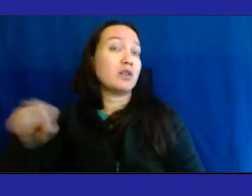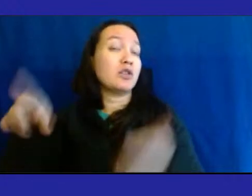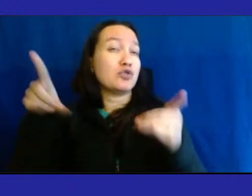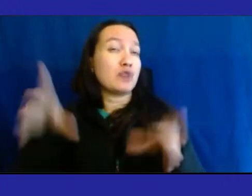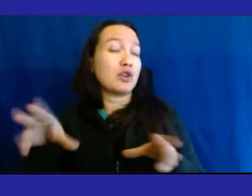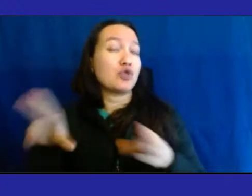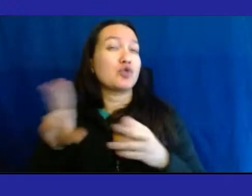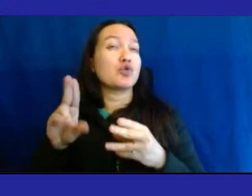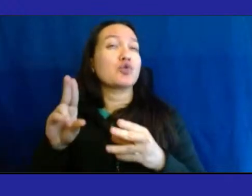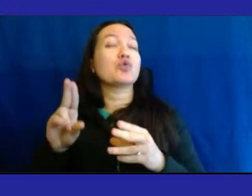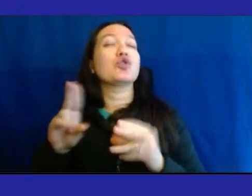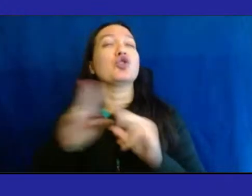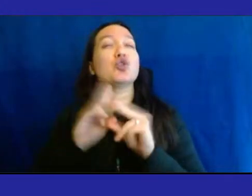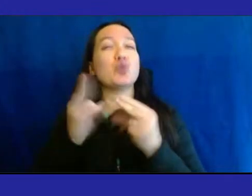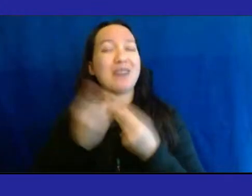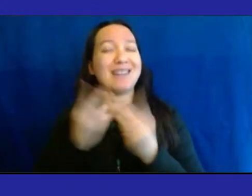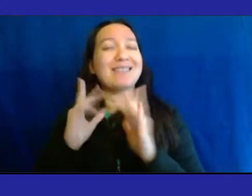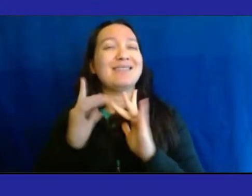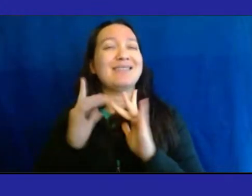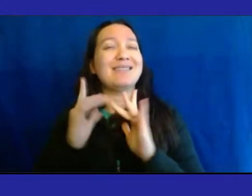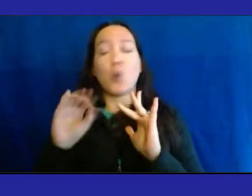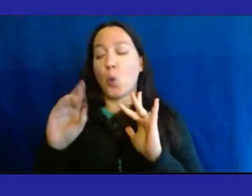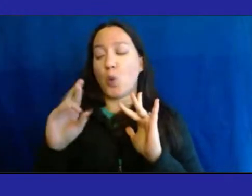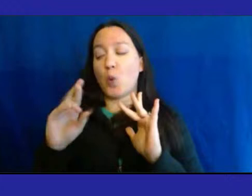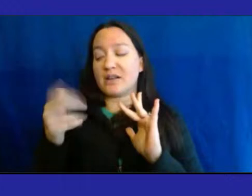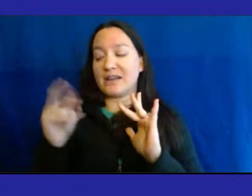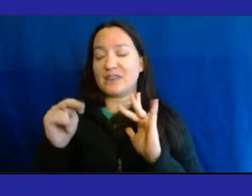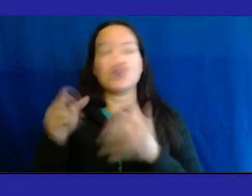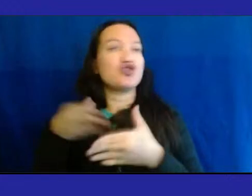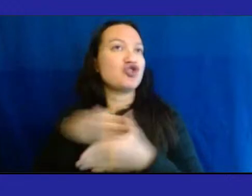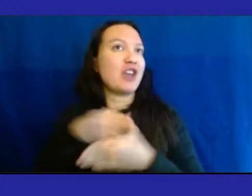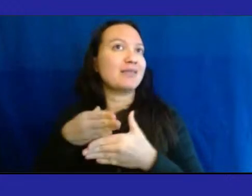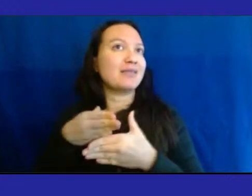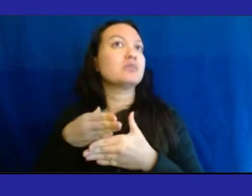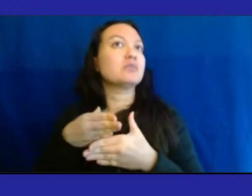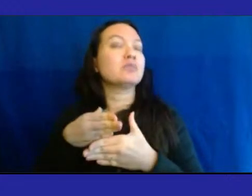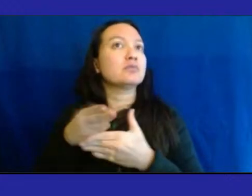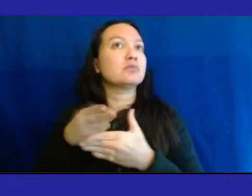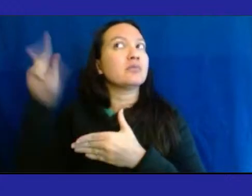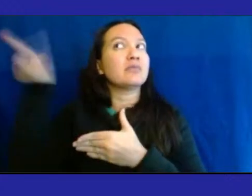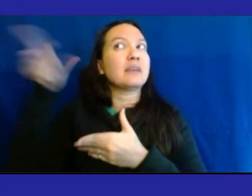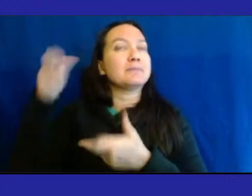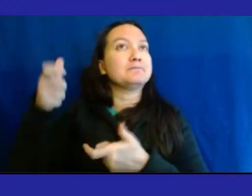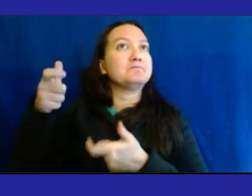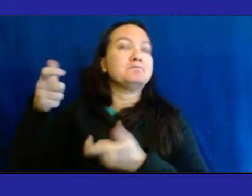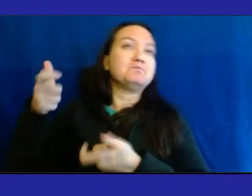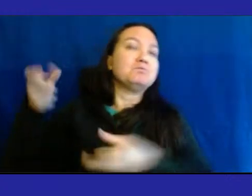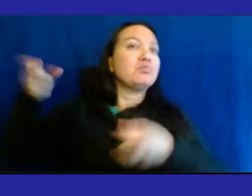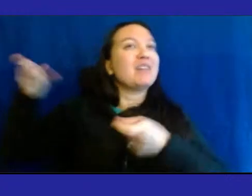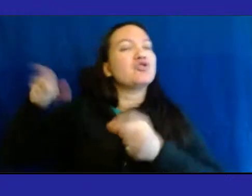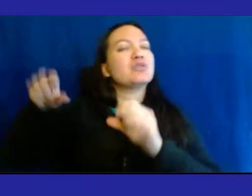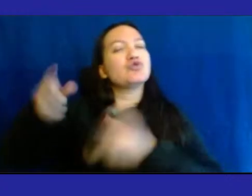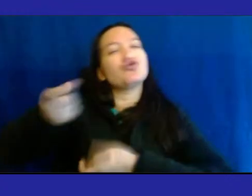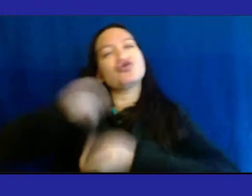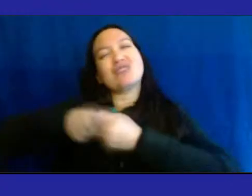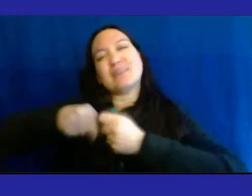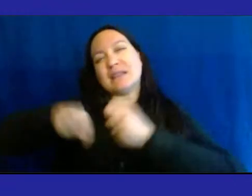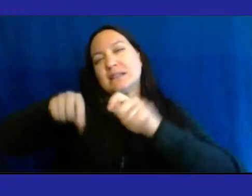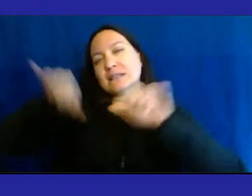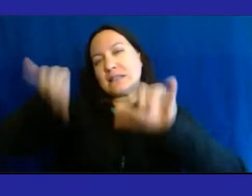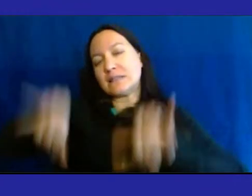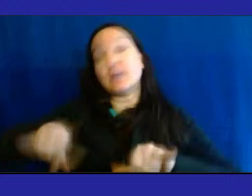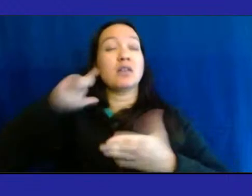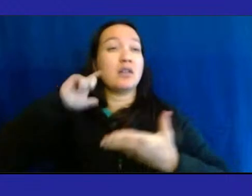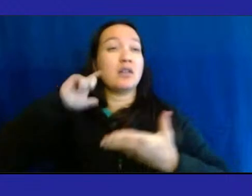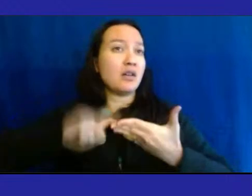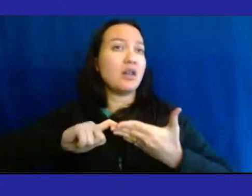Network of Organ Sharing, which administers the nationwide transplant system, acknowledged that a modifier